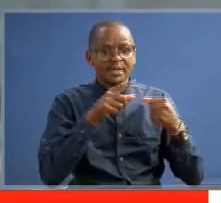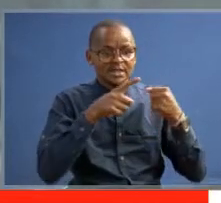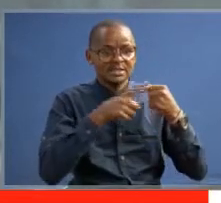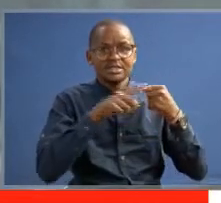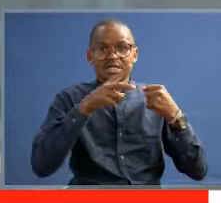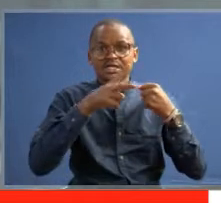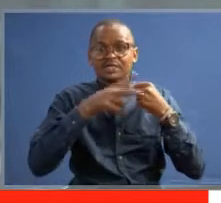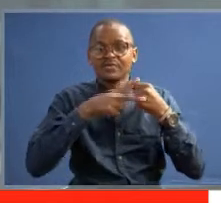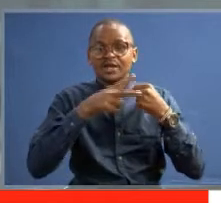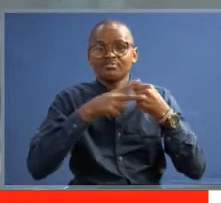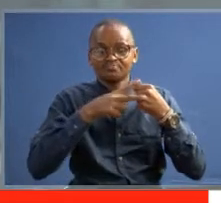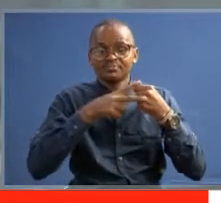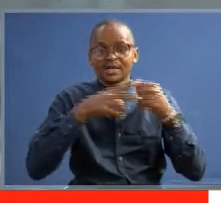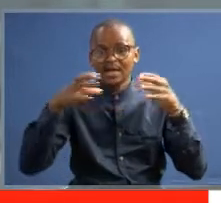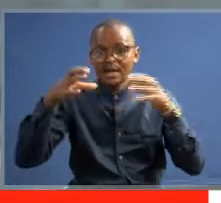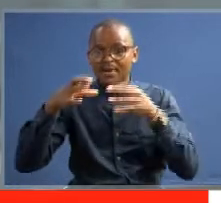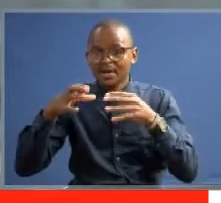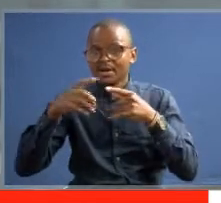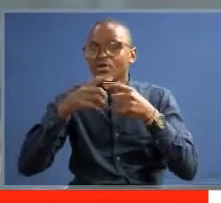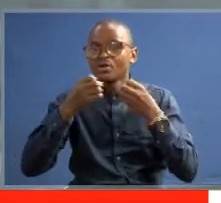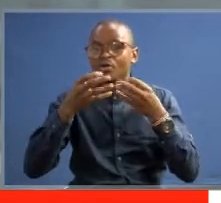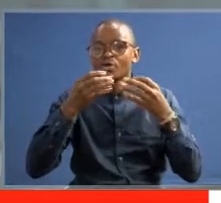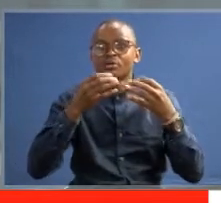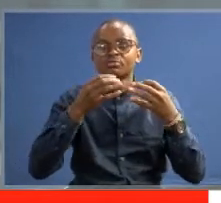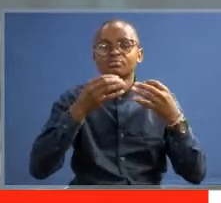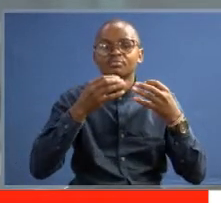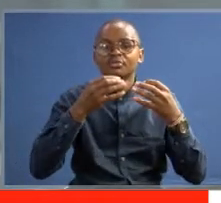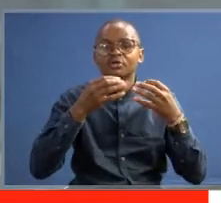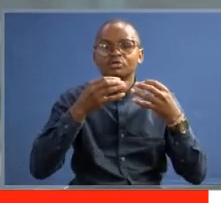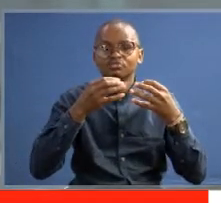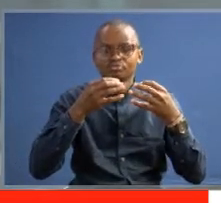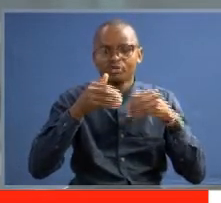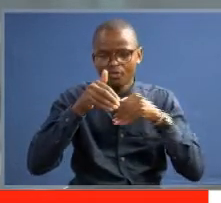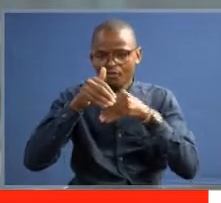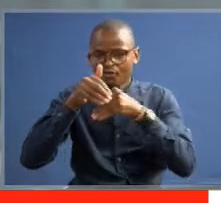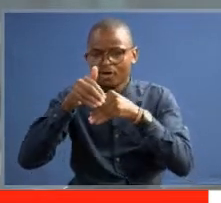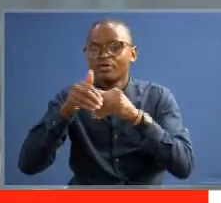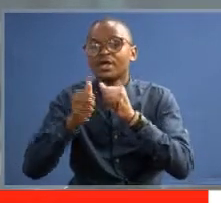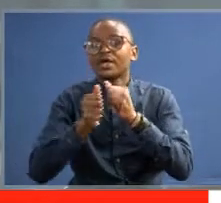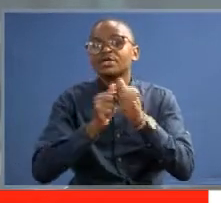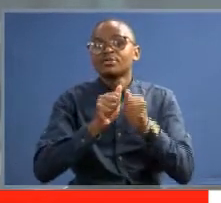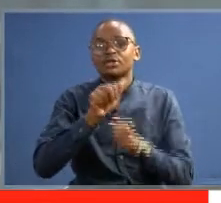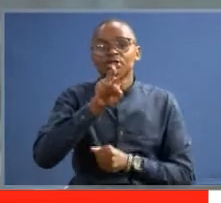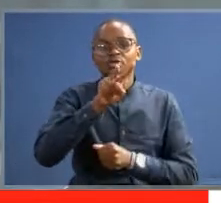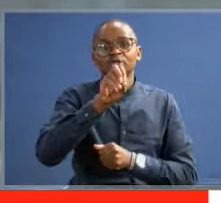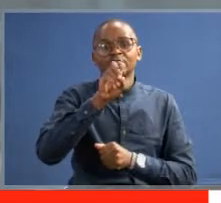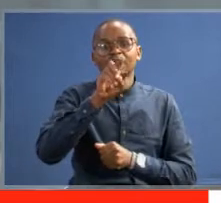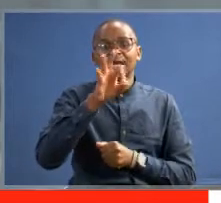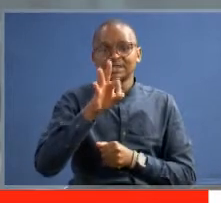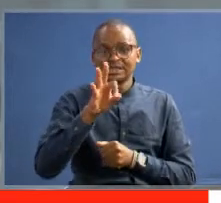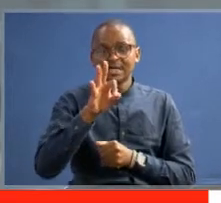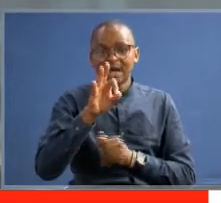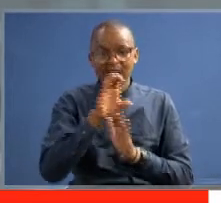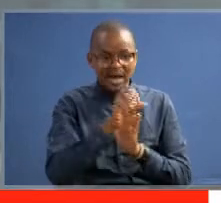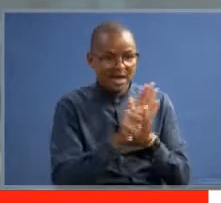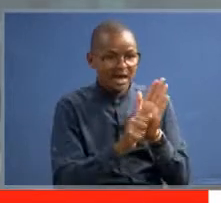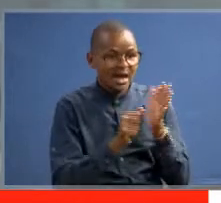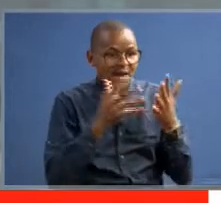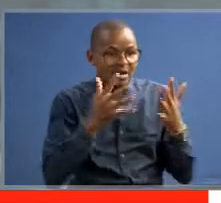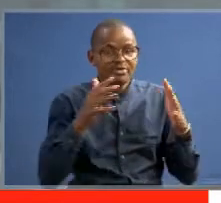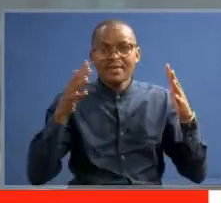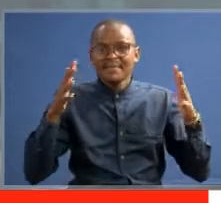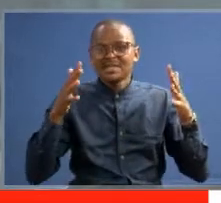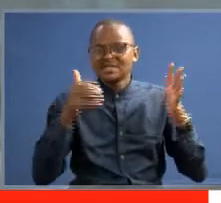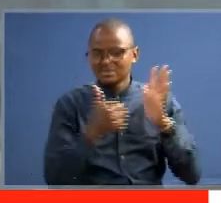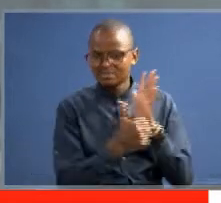67 federations. Correct. But not many have been able to comply the Sports Act of 2013. What is the biggest undoing? What is the biggest